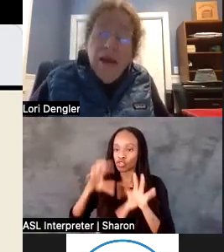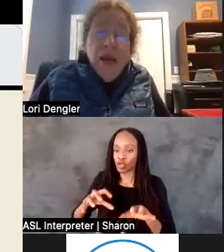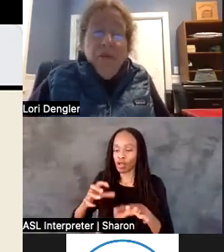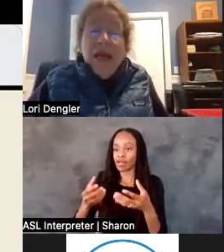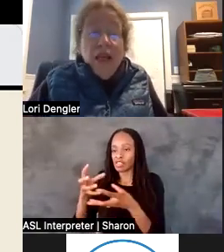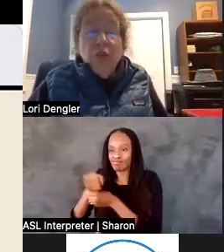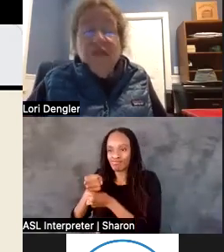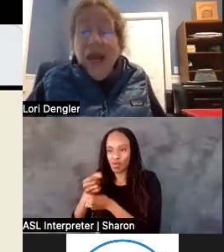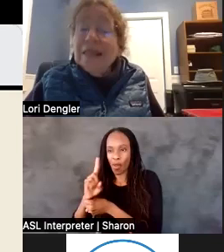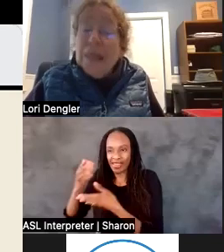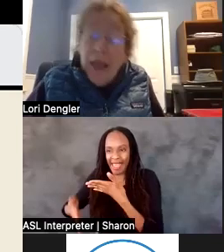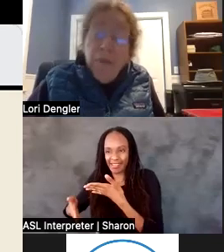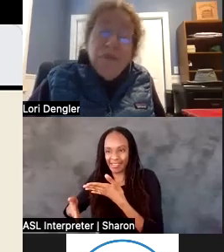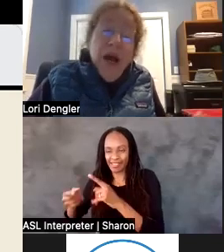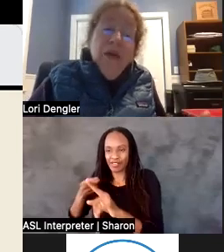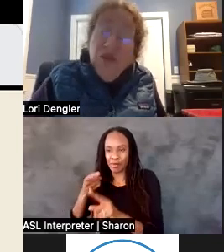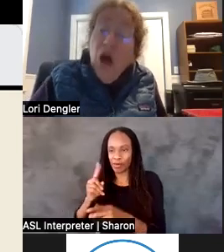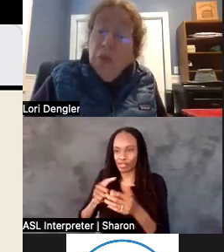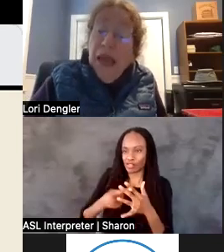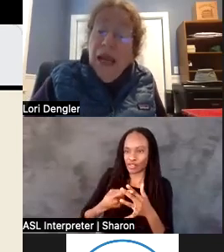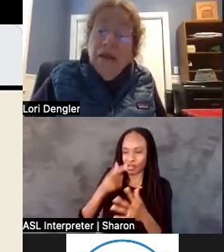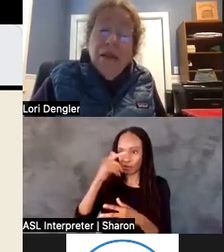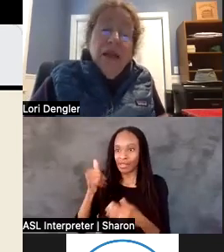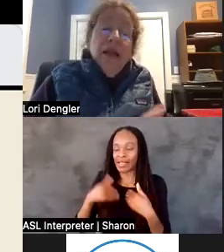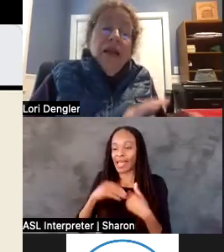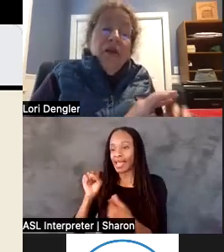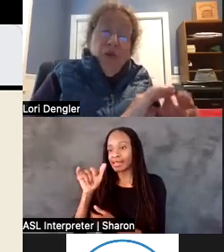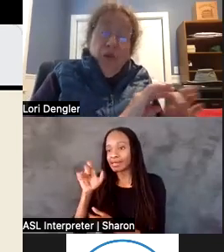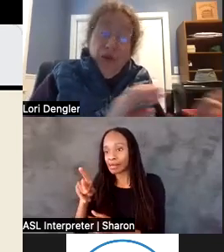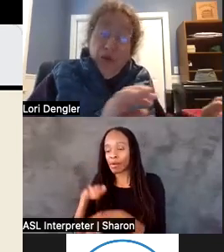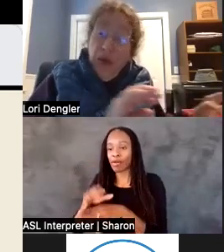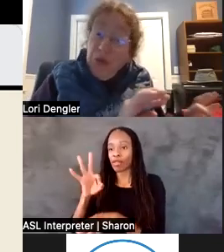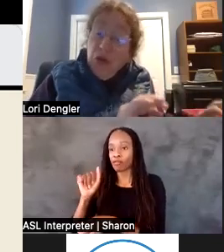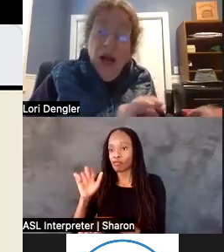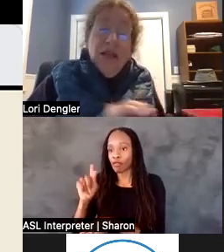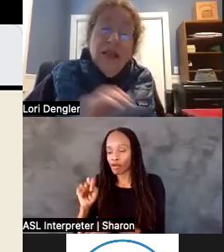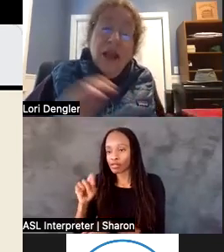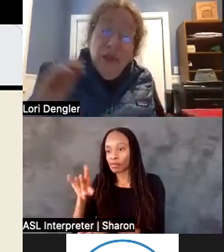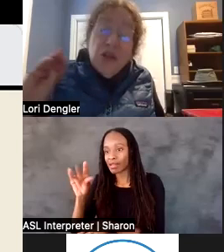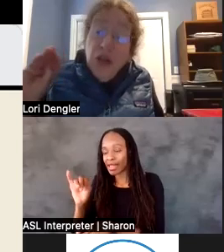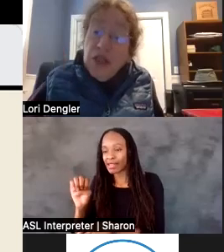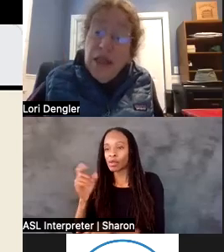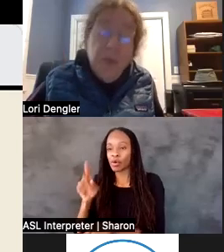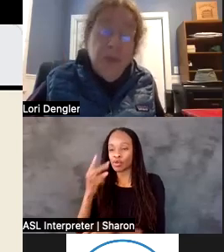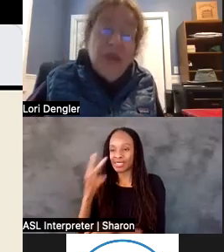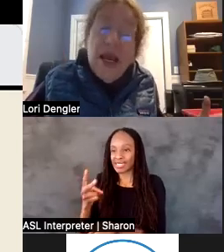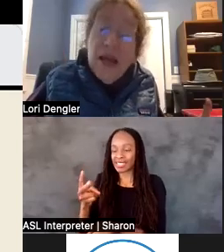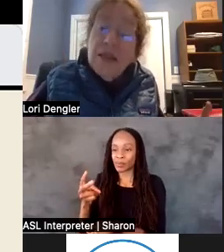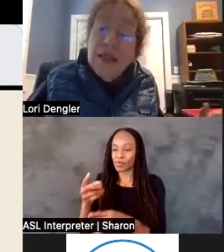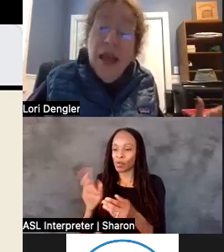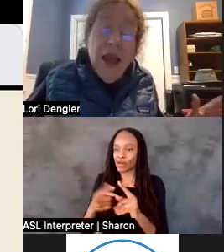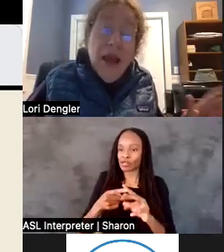Why? Because we've had slip on the fault plane where the rupture was, and there's no slip at